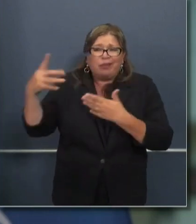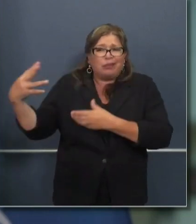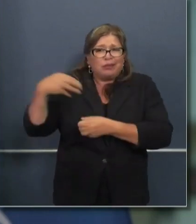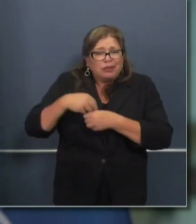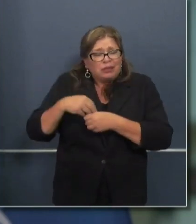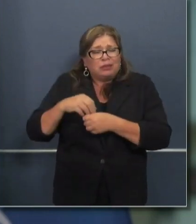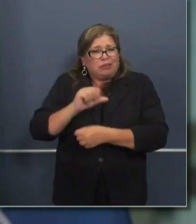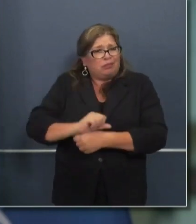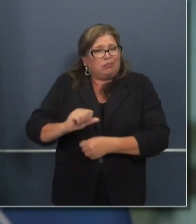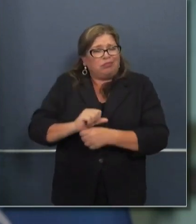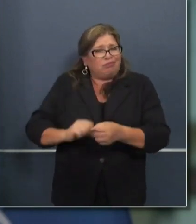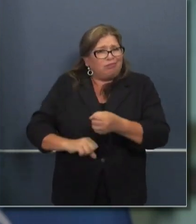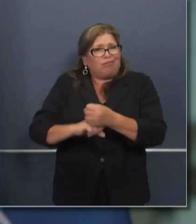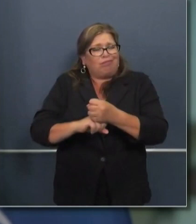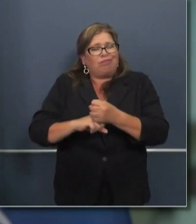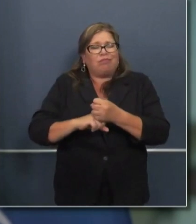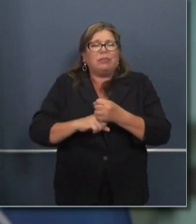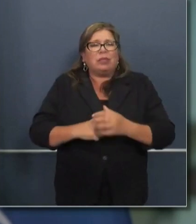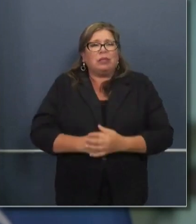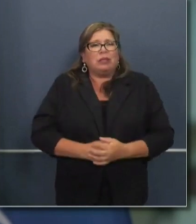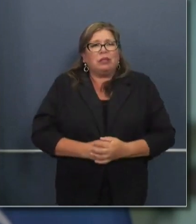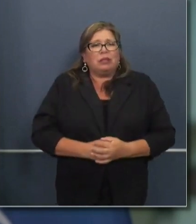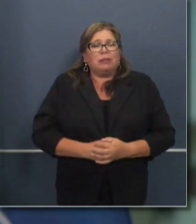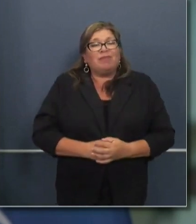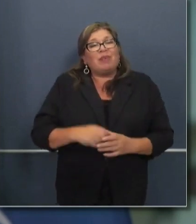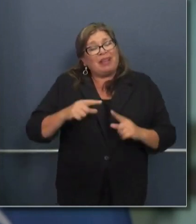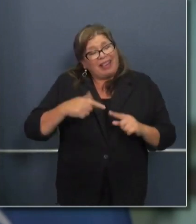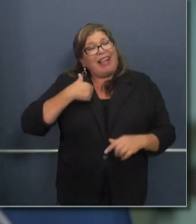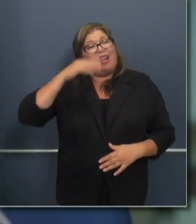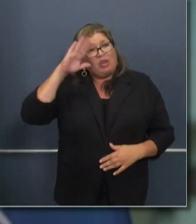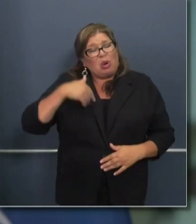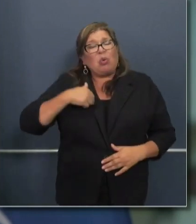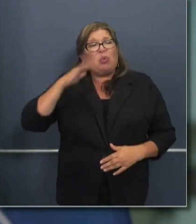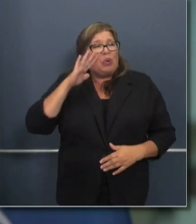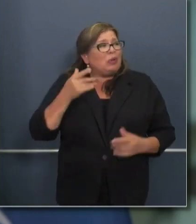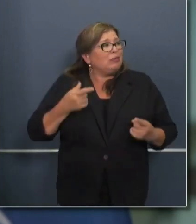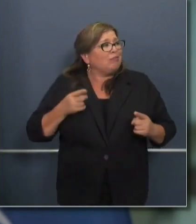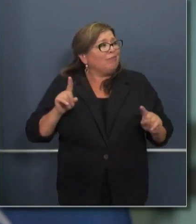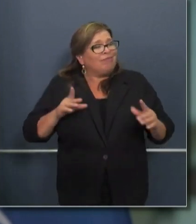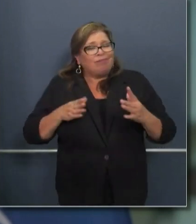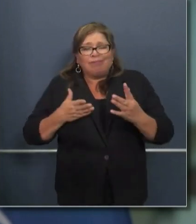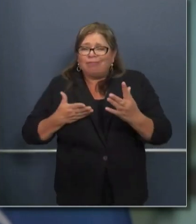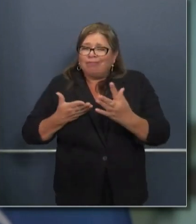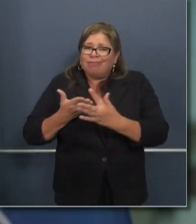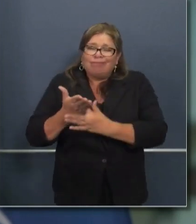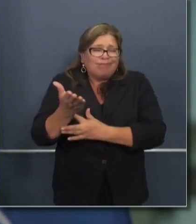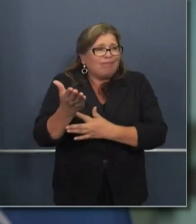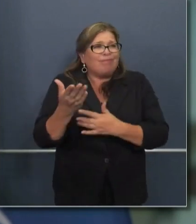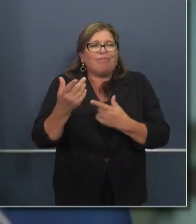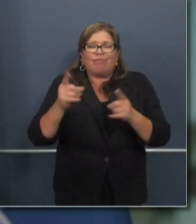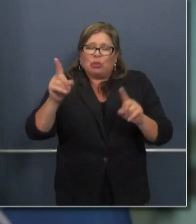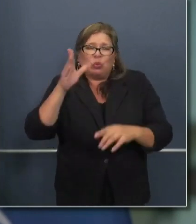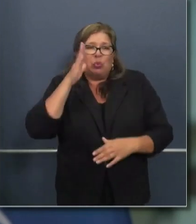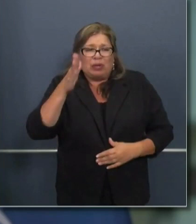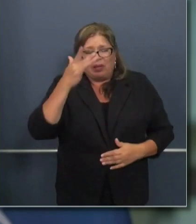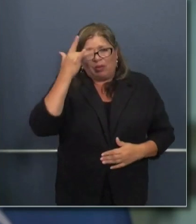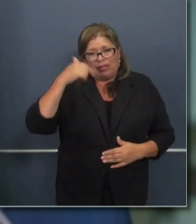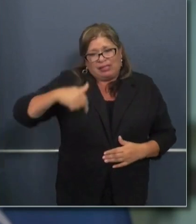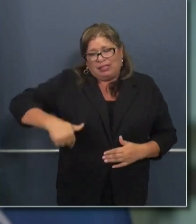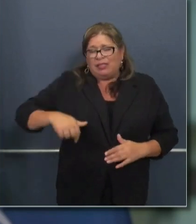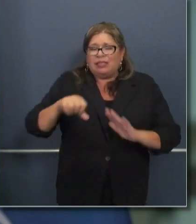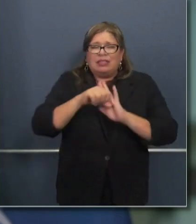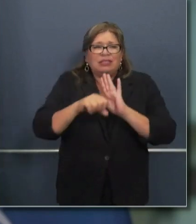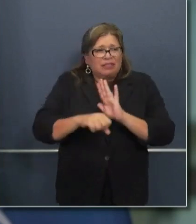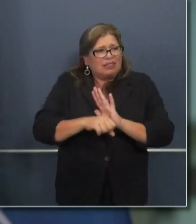question in my mind. We are a very resourced state, and we are in a much better position than we have ever been to